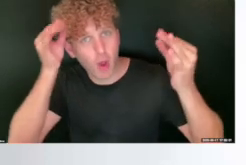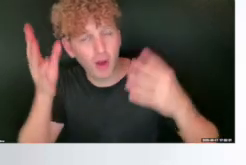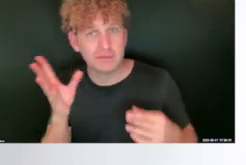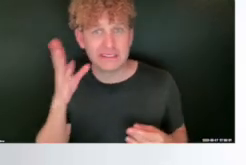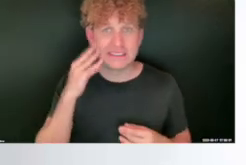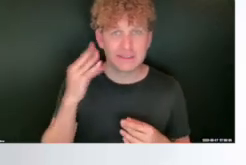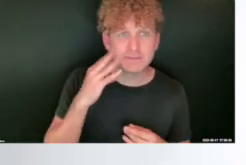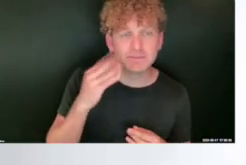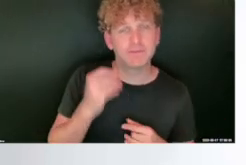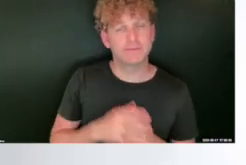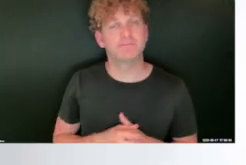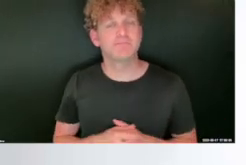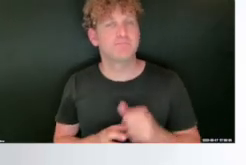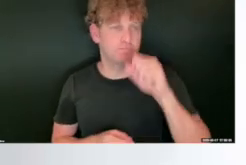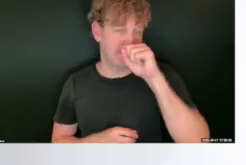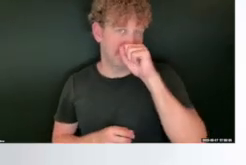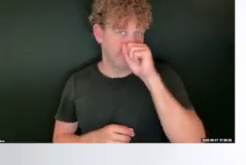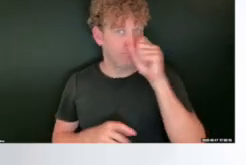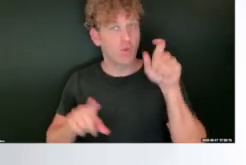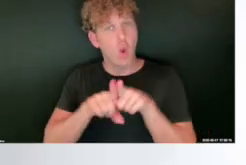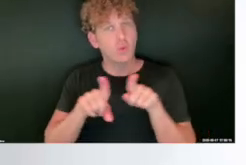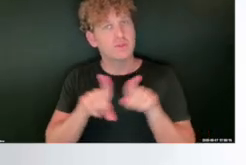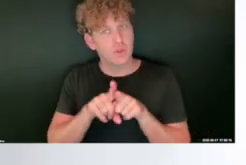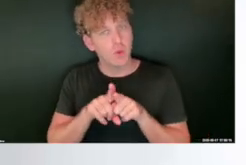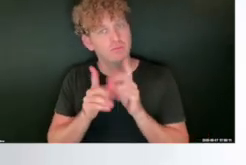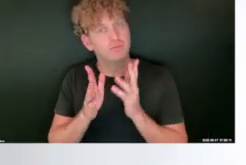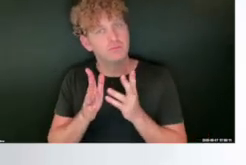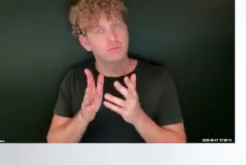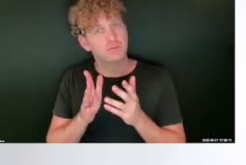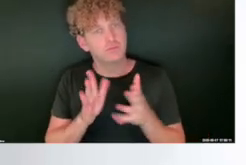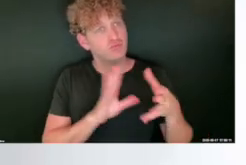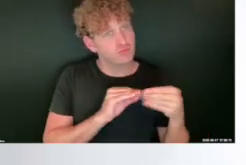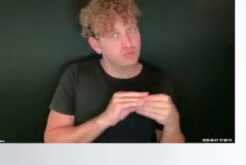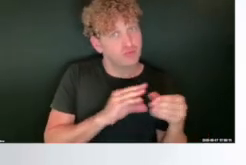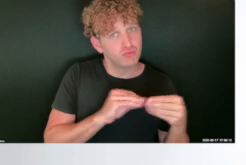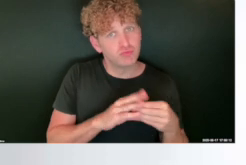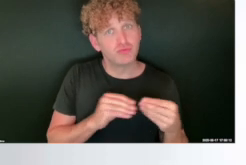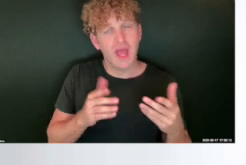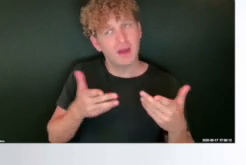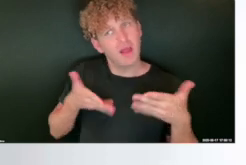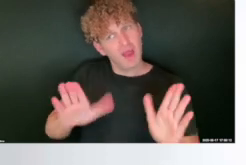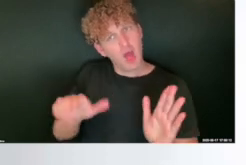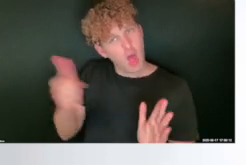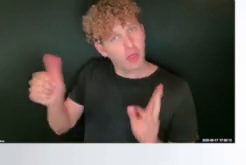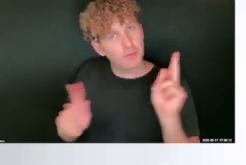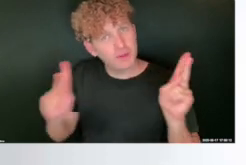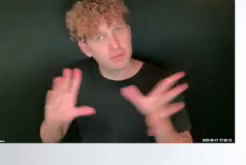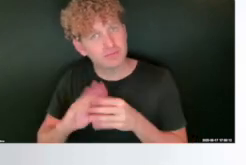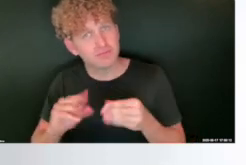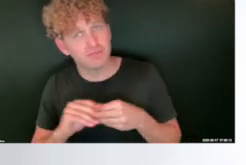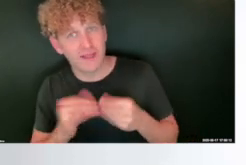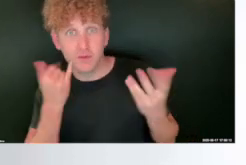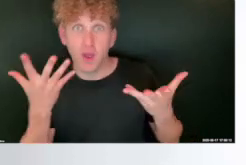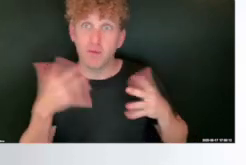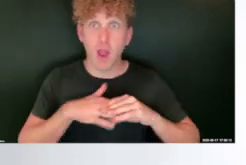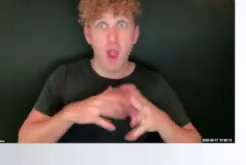Plan. This will be followed by a 5-minute break. We will then continue with a presentation led by Michael Litwin on the